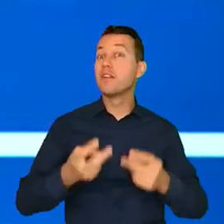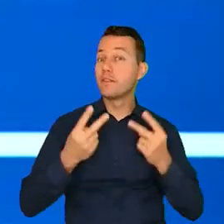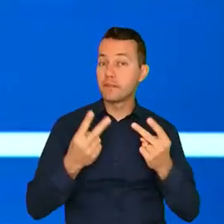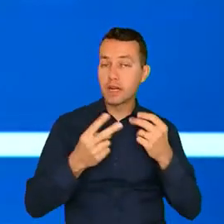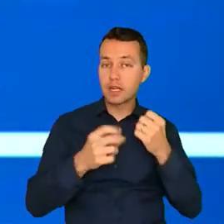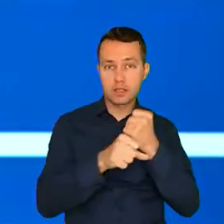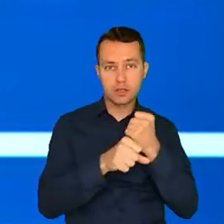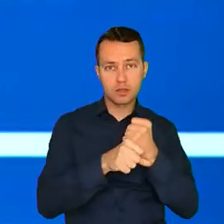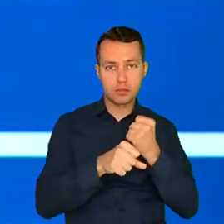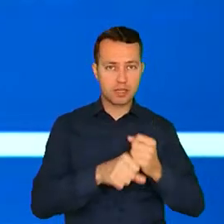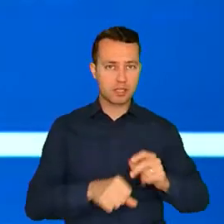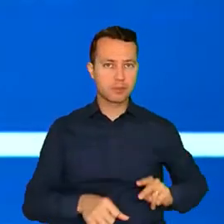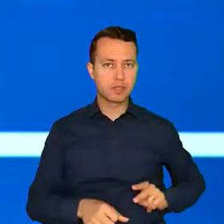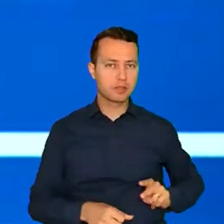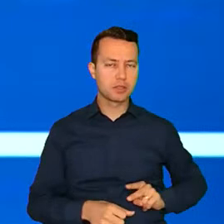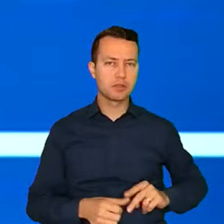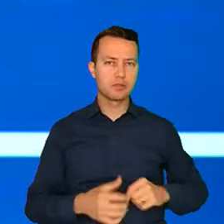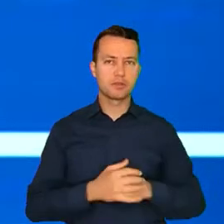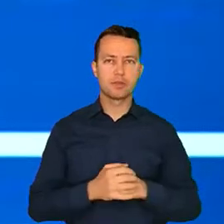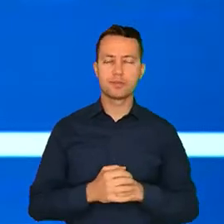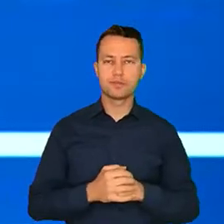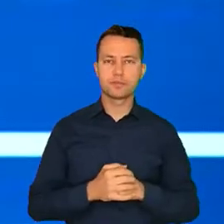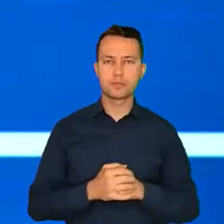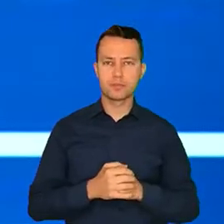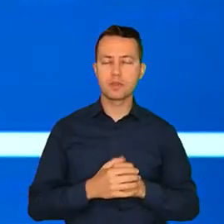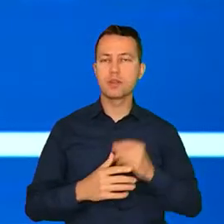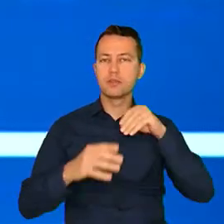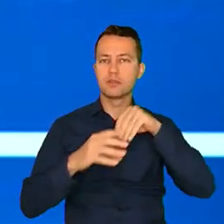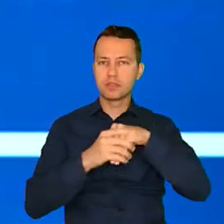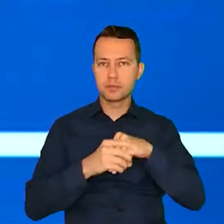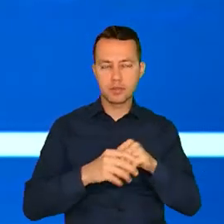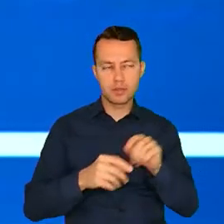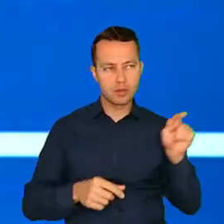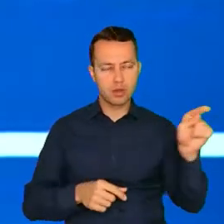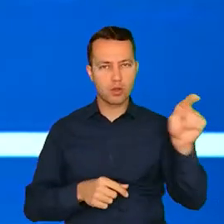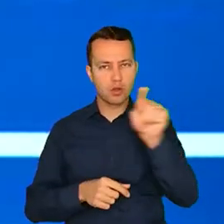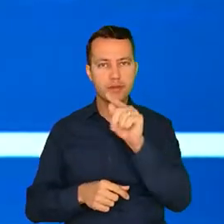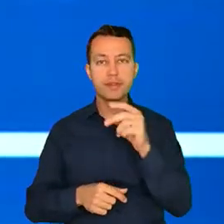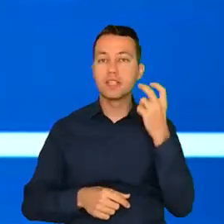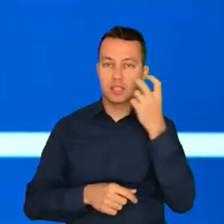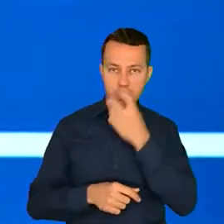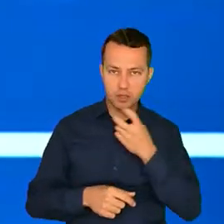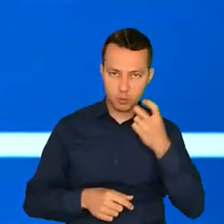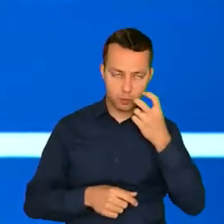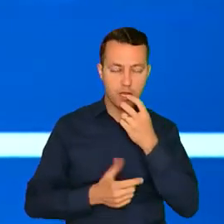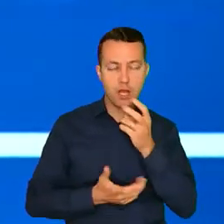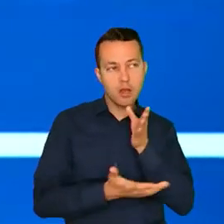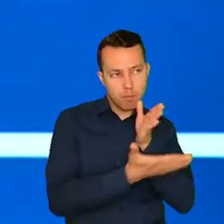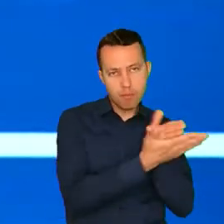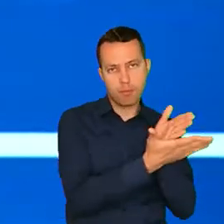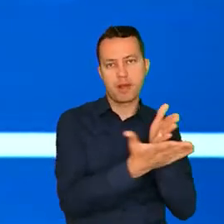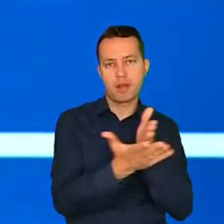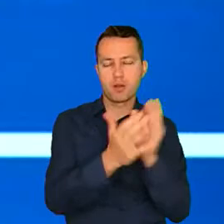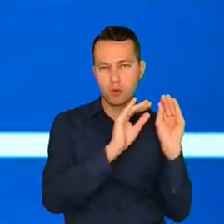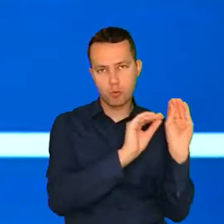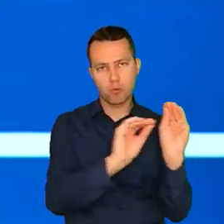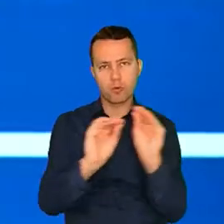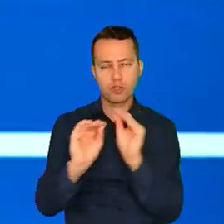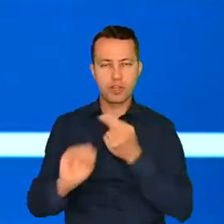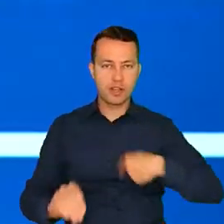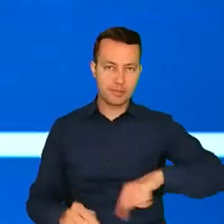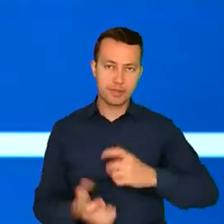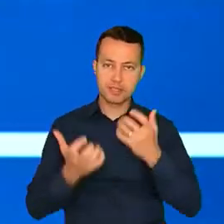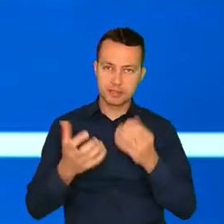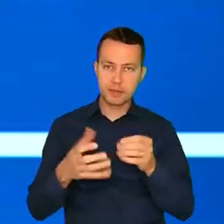because in the ministry's operation it is very important to include the stakeholders, and this is what we want to